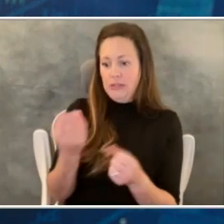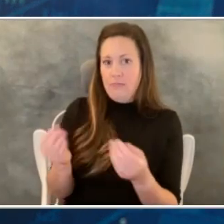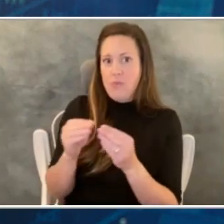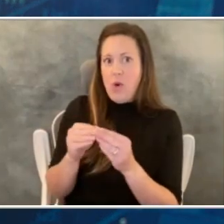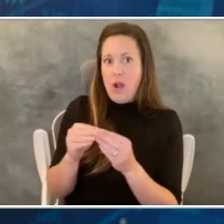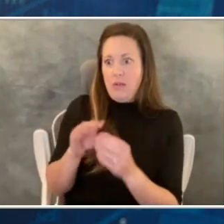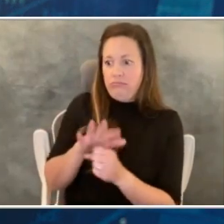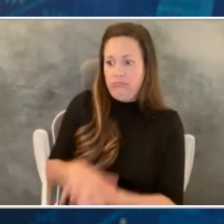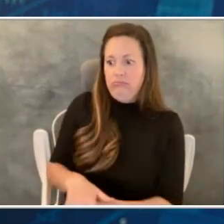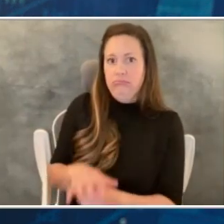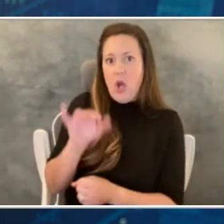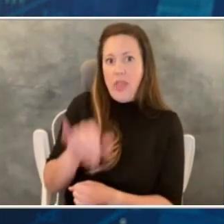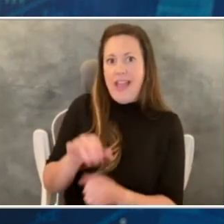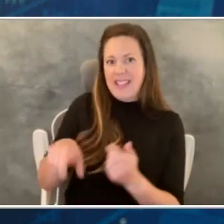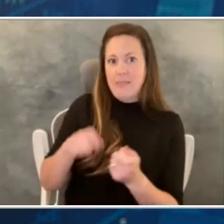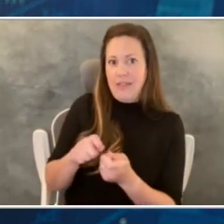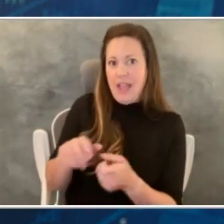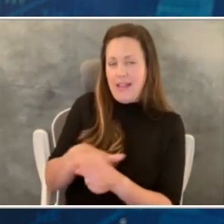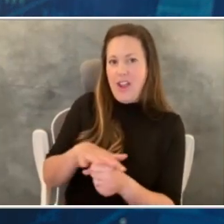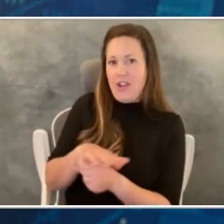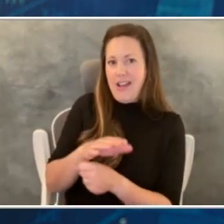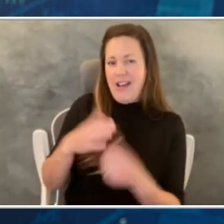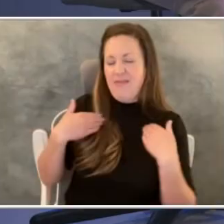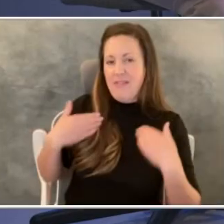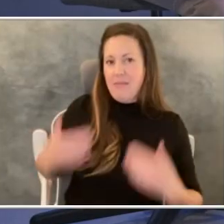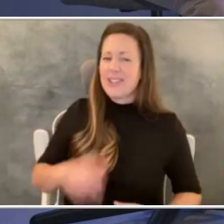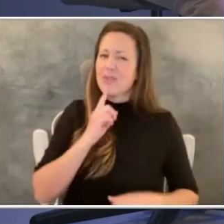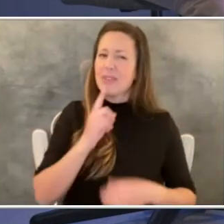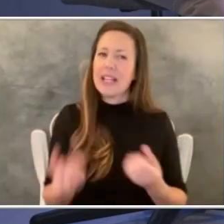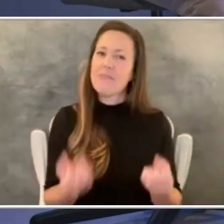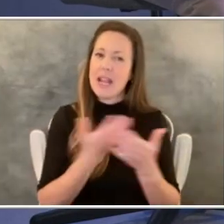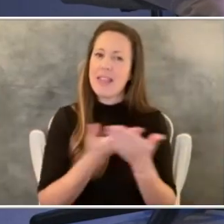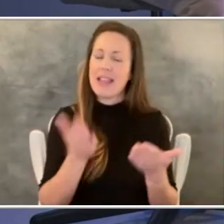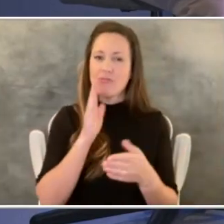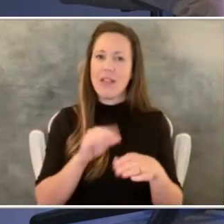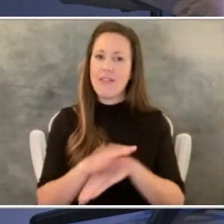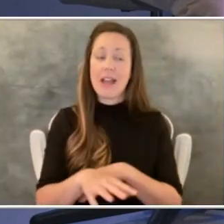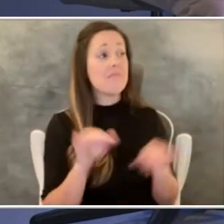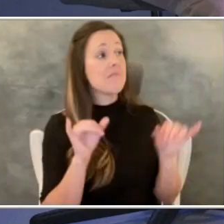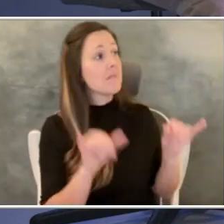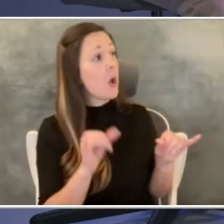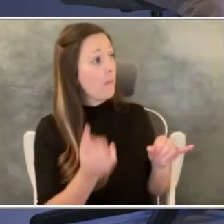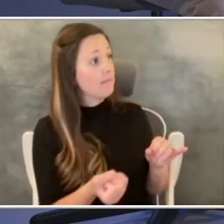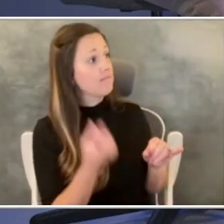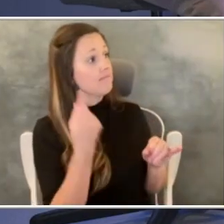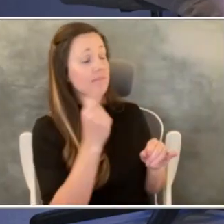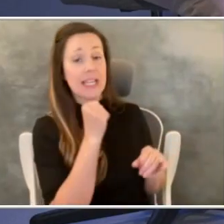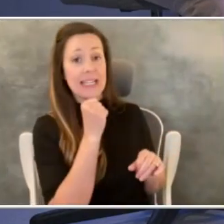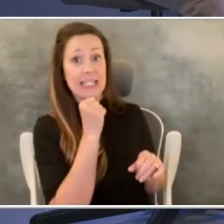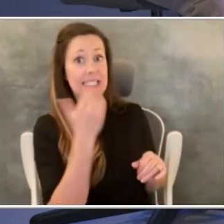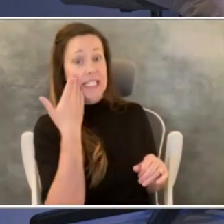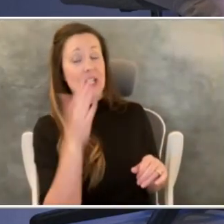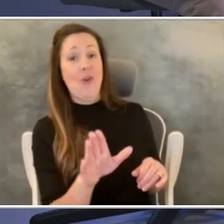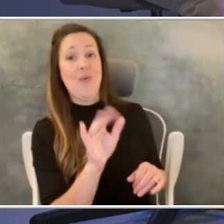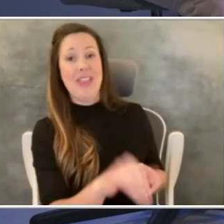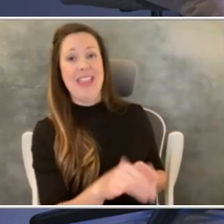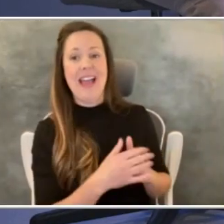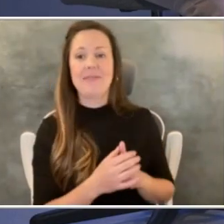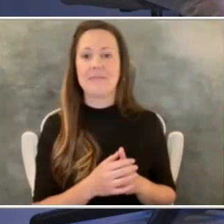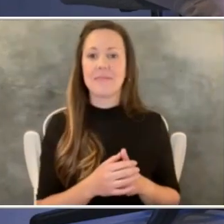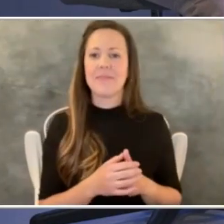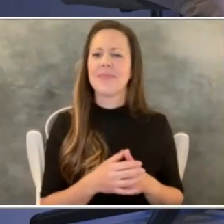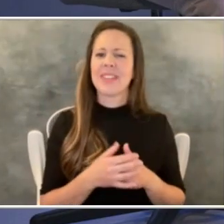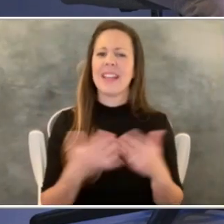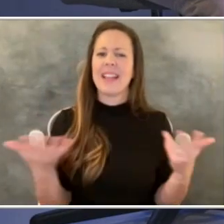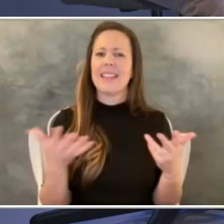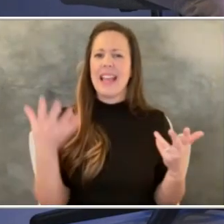variables play a part in how we decide which graft. That makes sense. I did not know that. Okay, so last question for you is, what role does imaging, like MRI, CT,